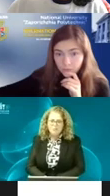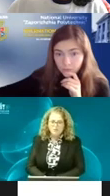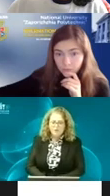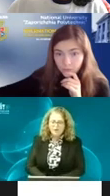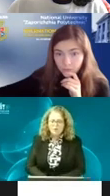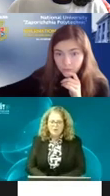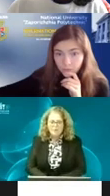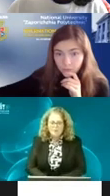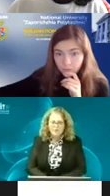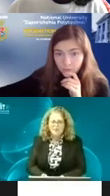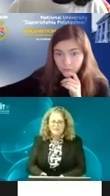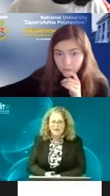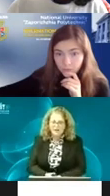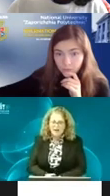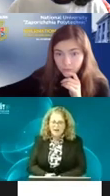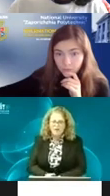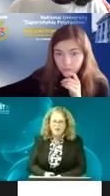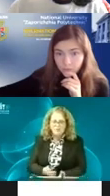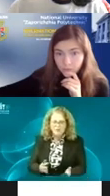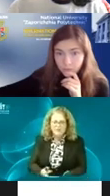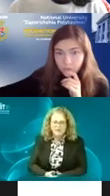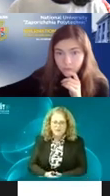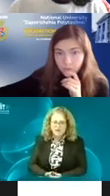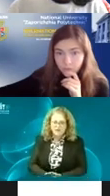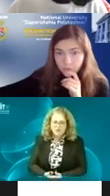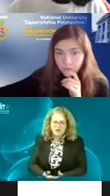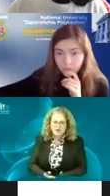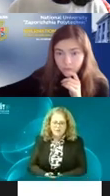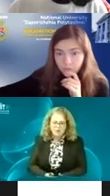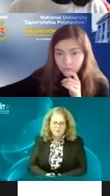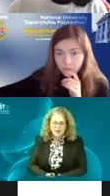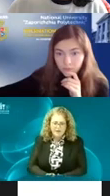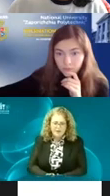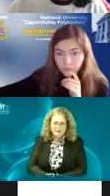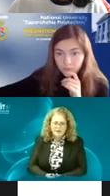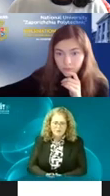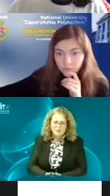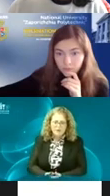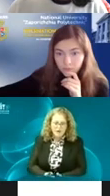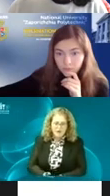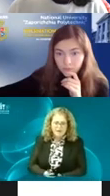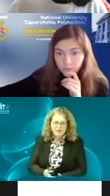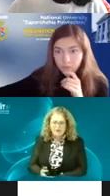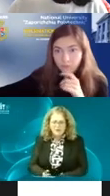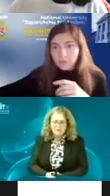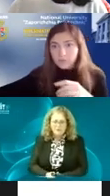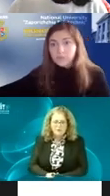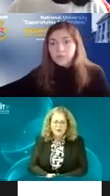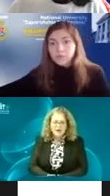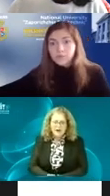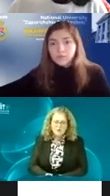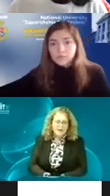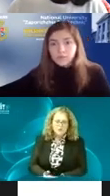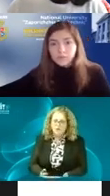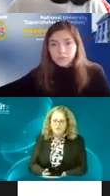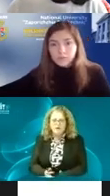I'm wondering who are the people that are with me in this session. So I know it's not many, but we are like 21 people.